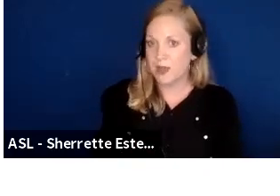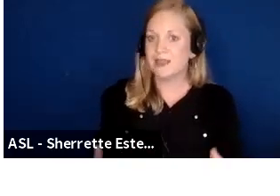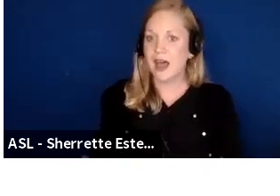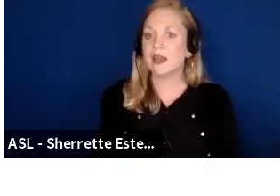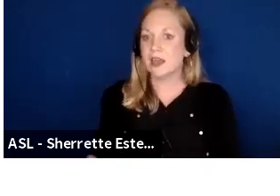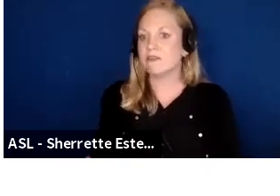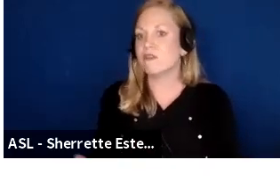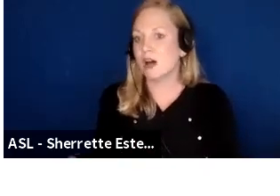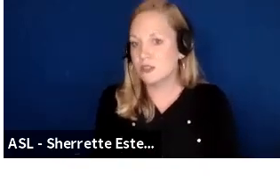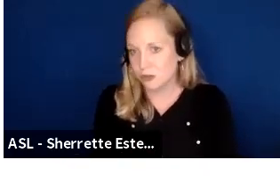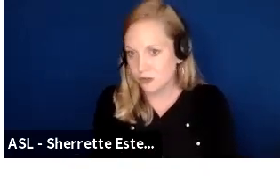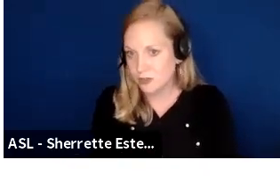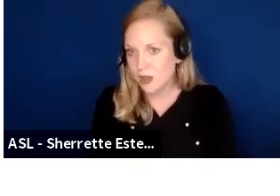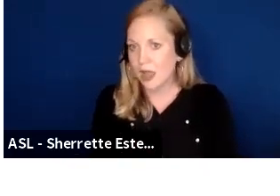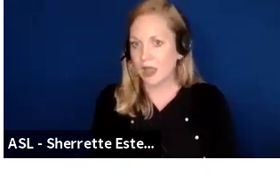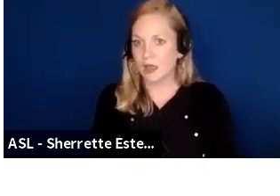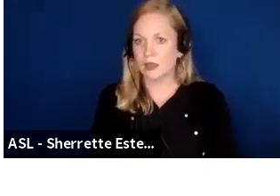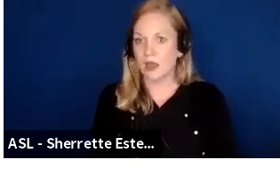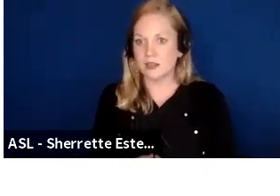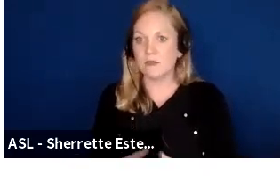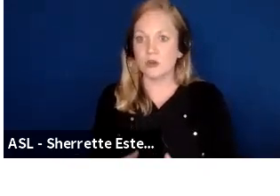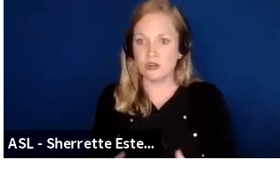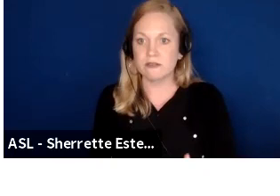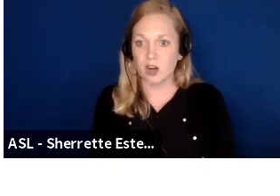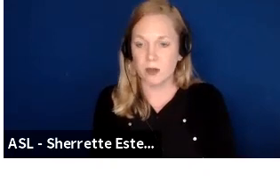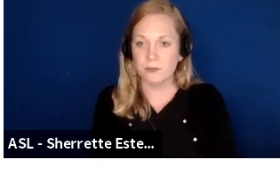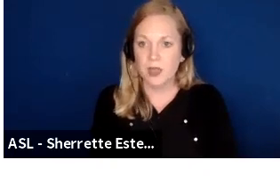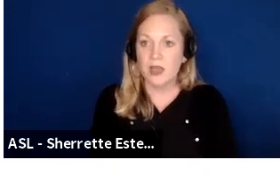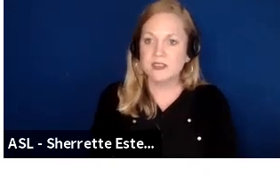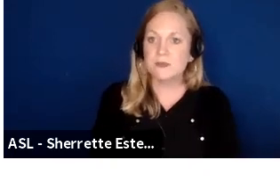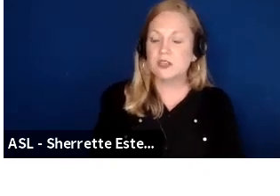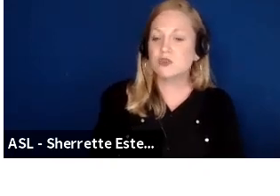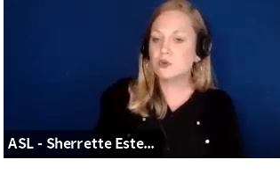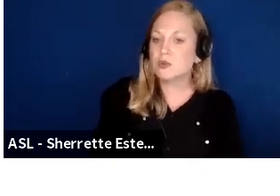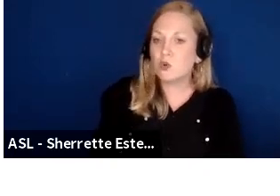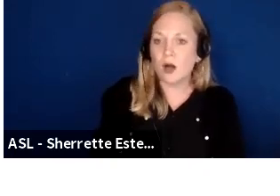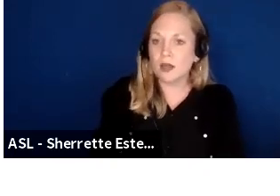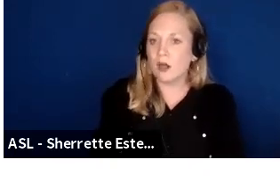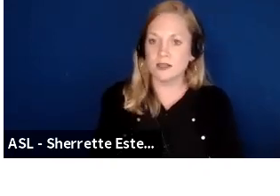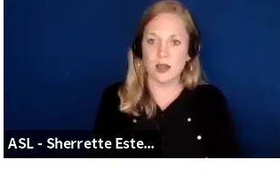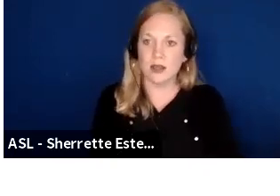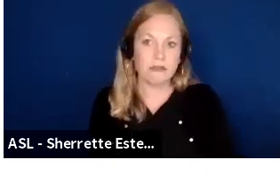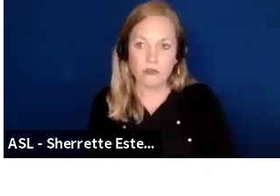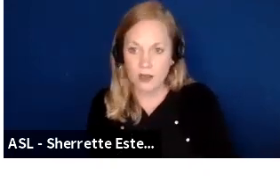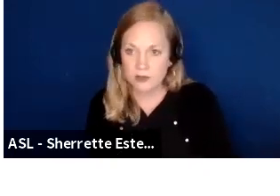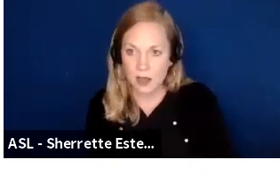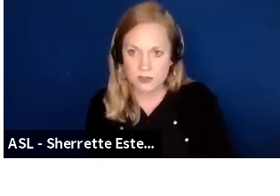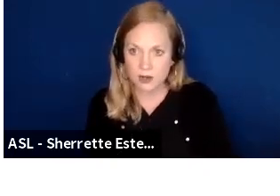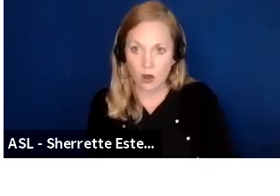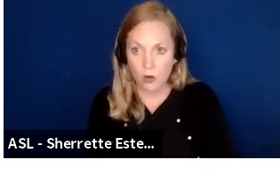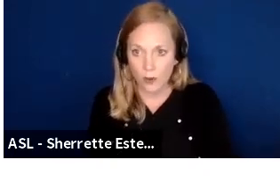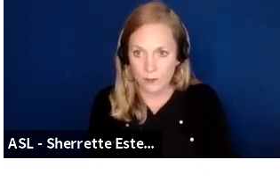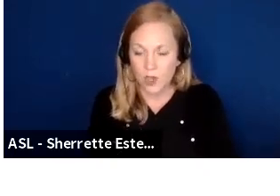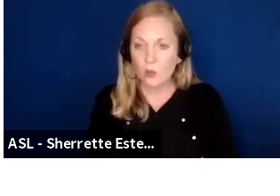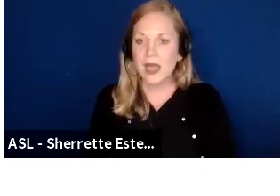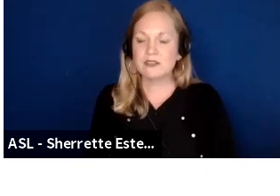room. That again fosters a deaf culture environment. The same thing is true when you're walking alongside a friend outside